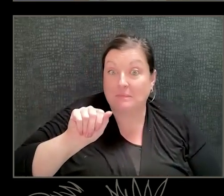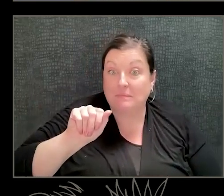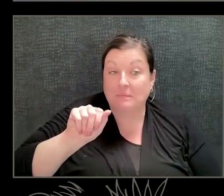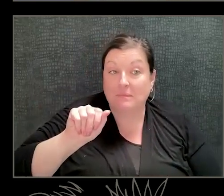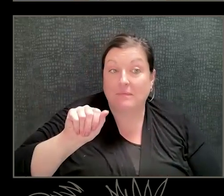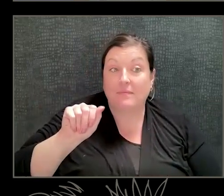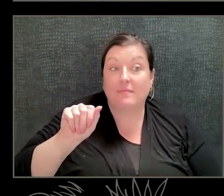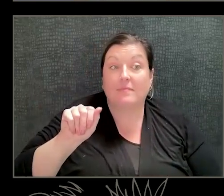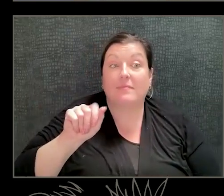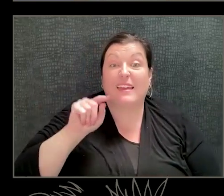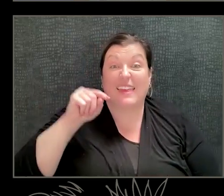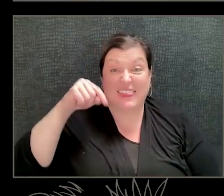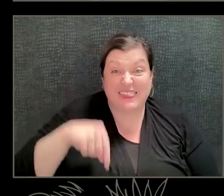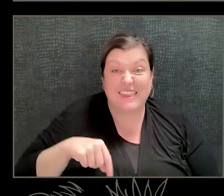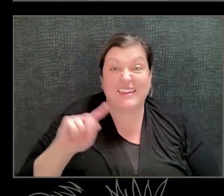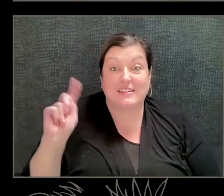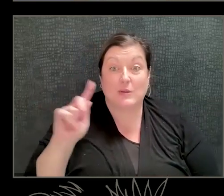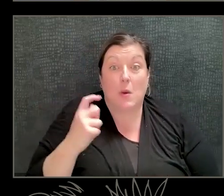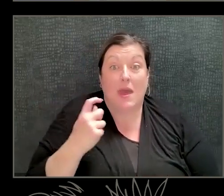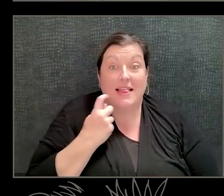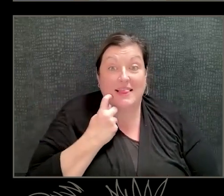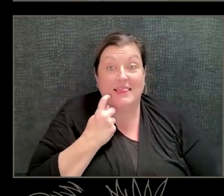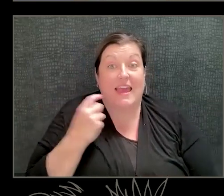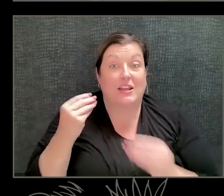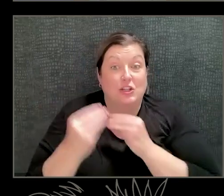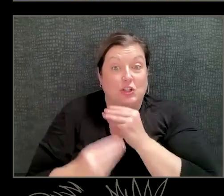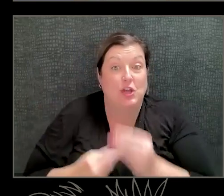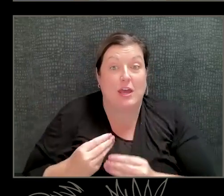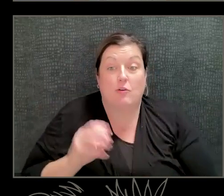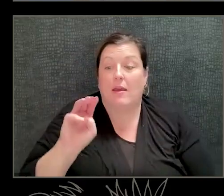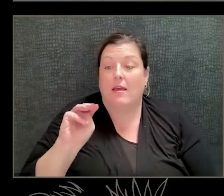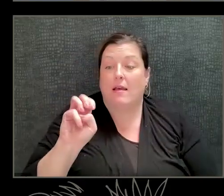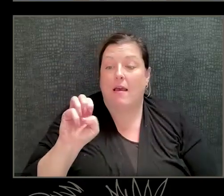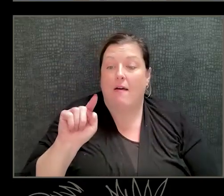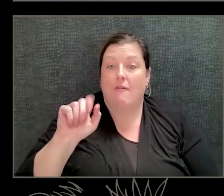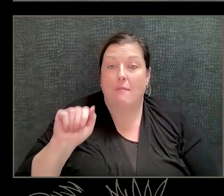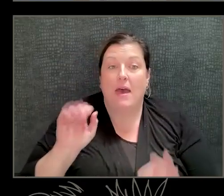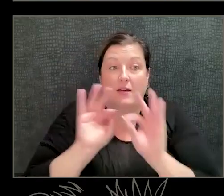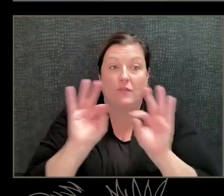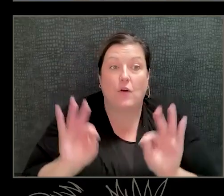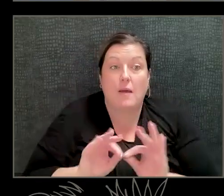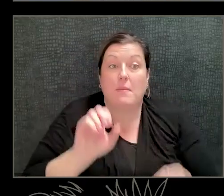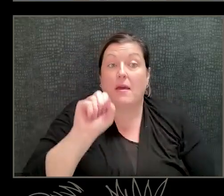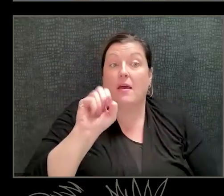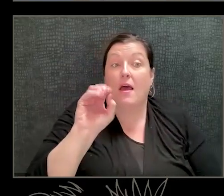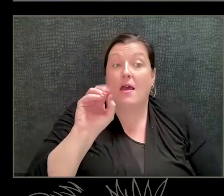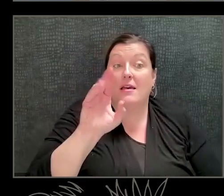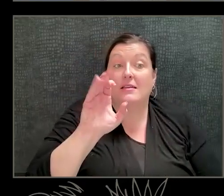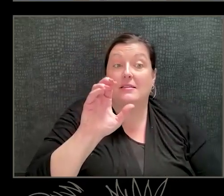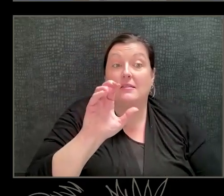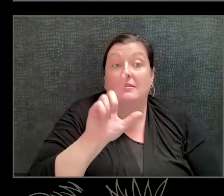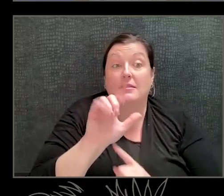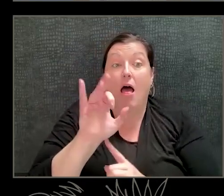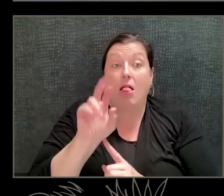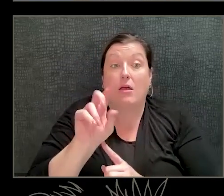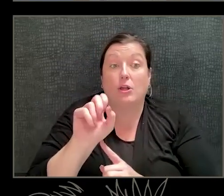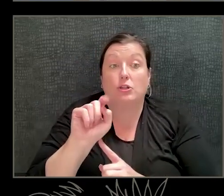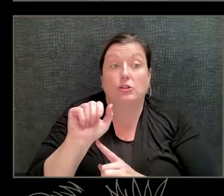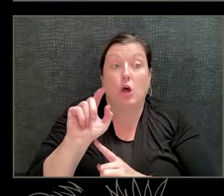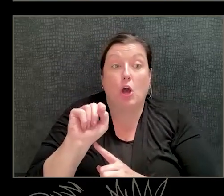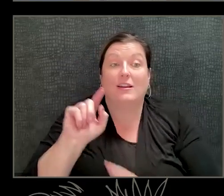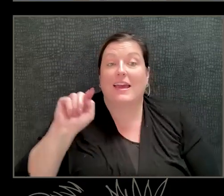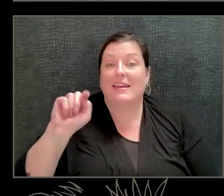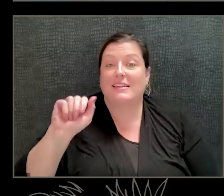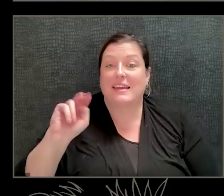And this is where we come to this latest generation of meta frameworks, Solid Start and TanStack Start. Not enough people know about Solid Start. It came